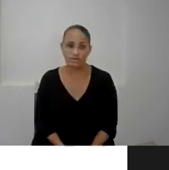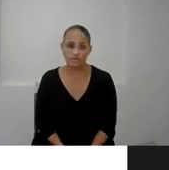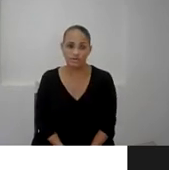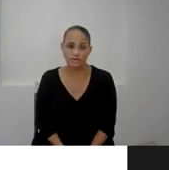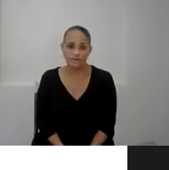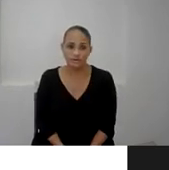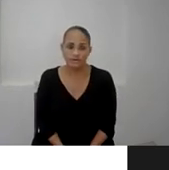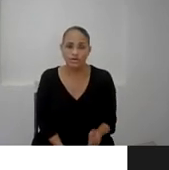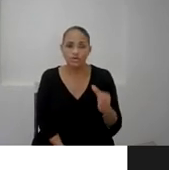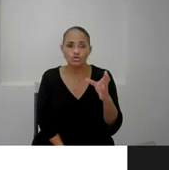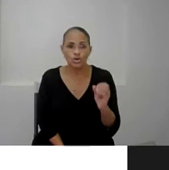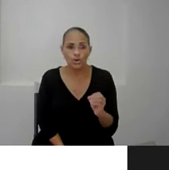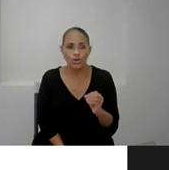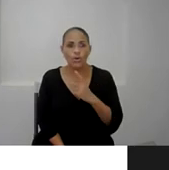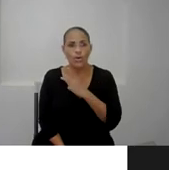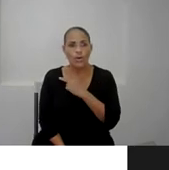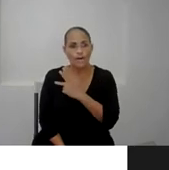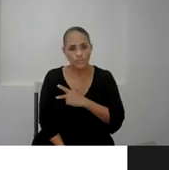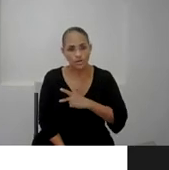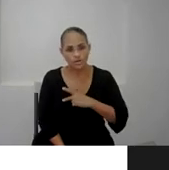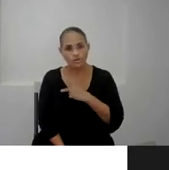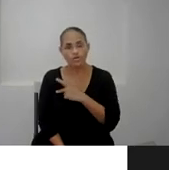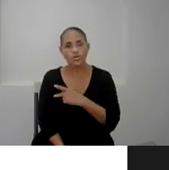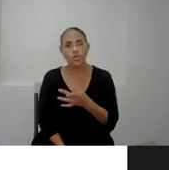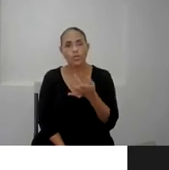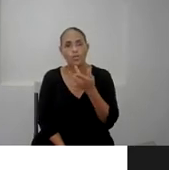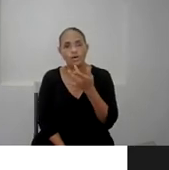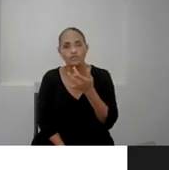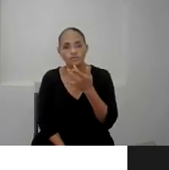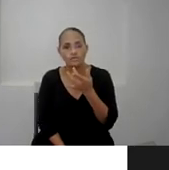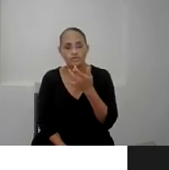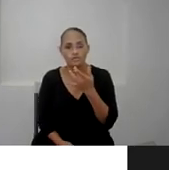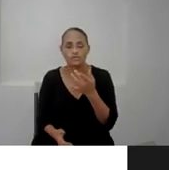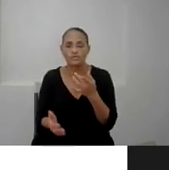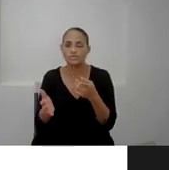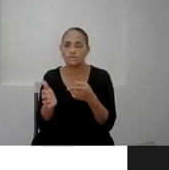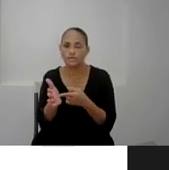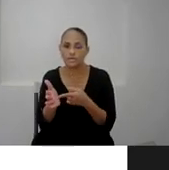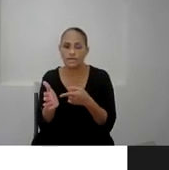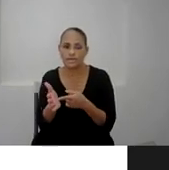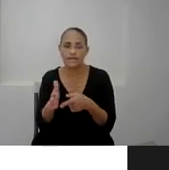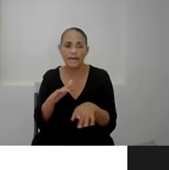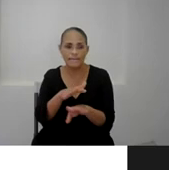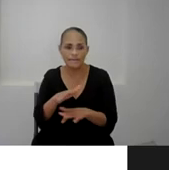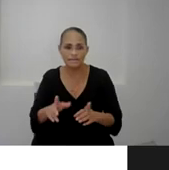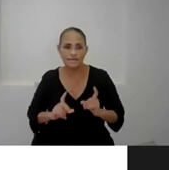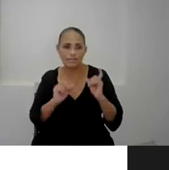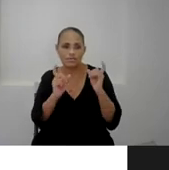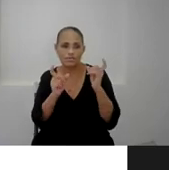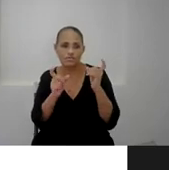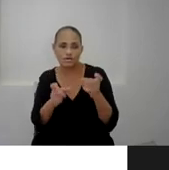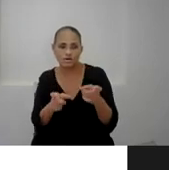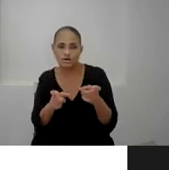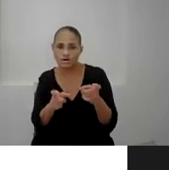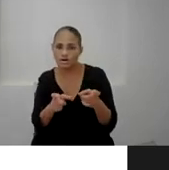So the personal preference indicator, it basically provides cues.